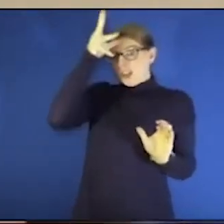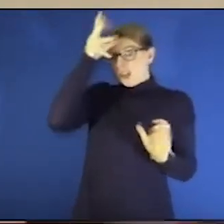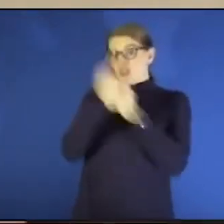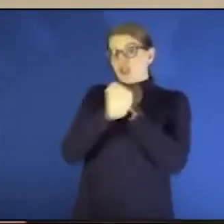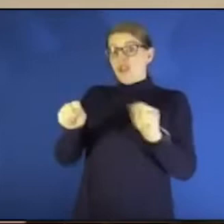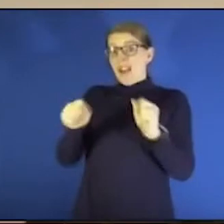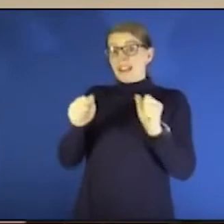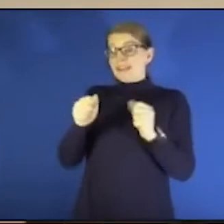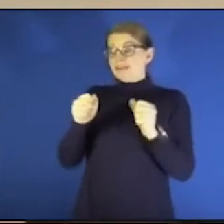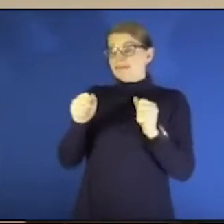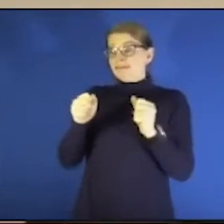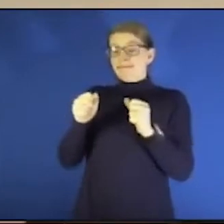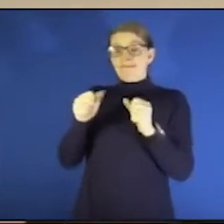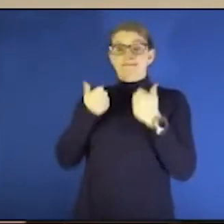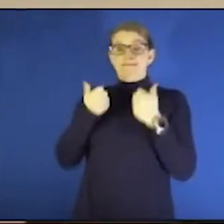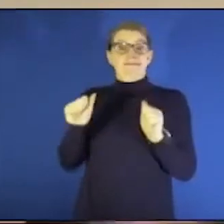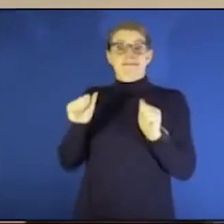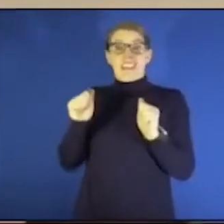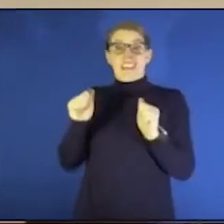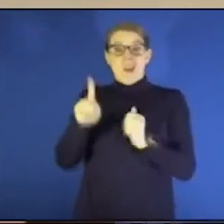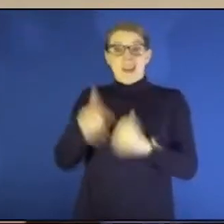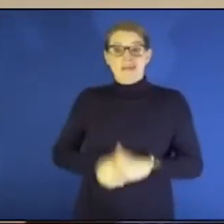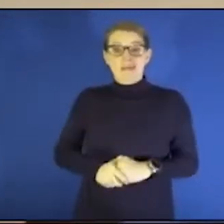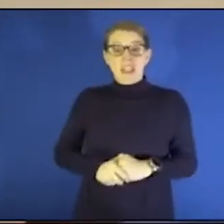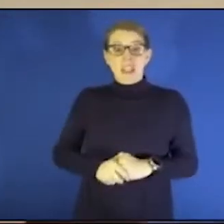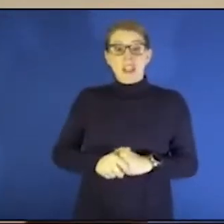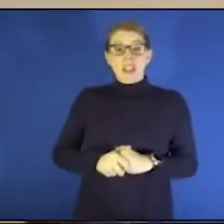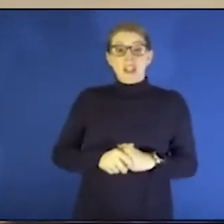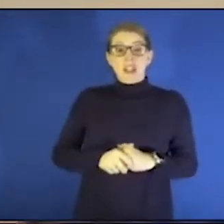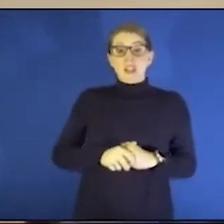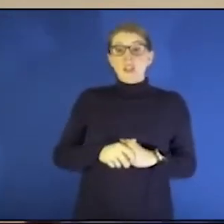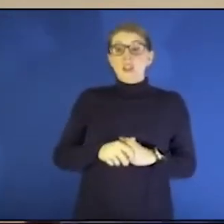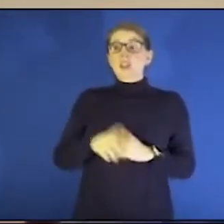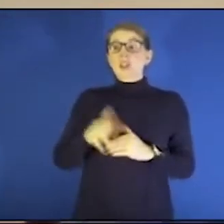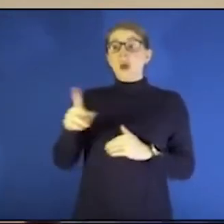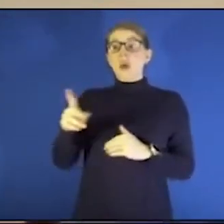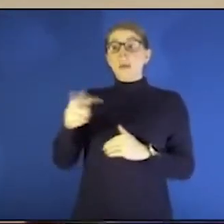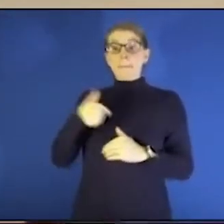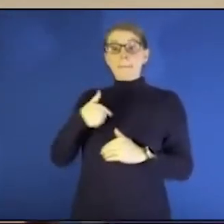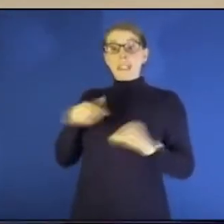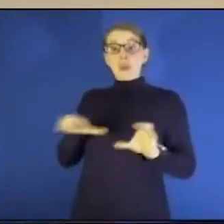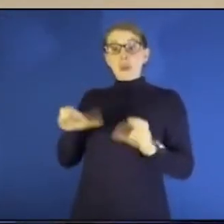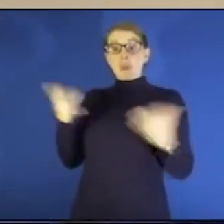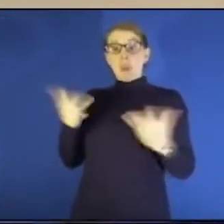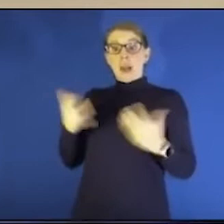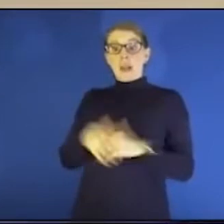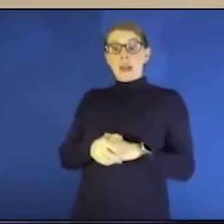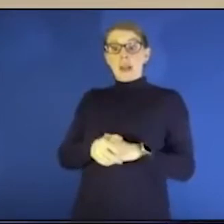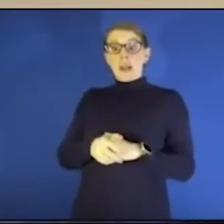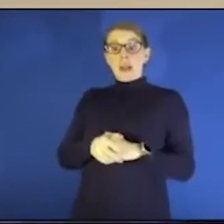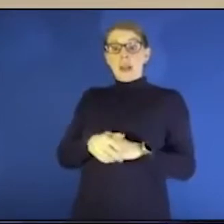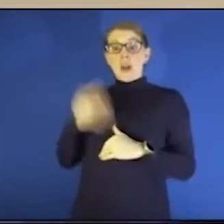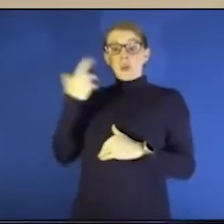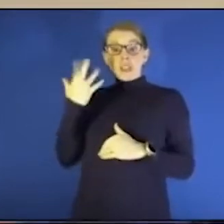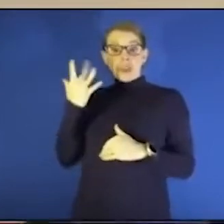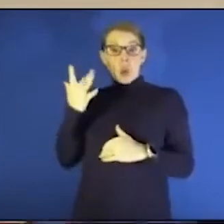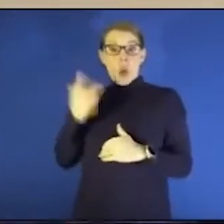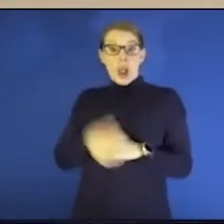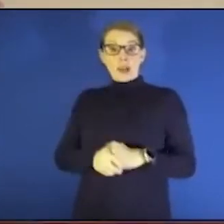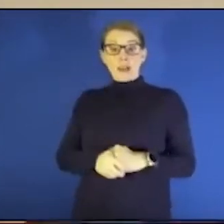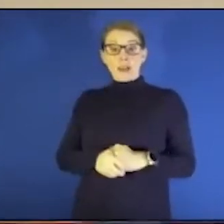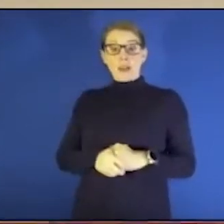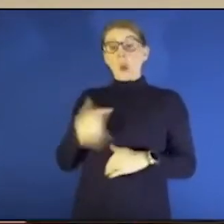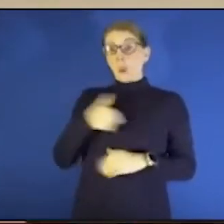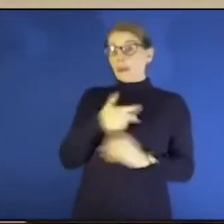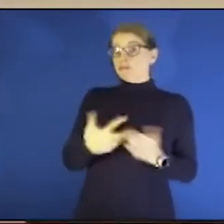safe. So it's not just a description. It's also what can you do? These are the reasons why we're doing these things. These are the reasons why we're getting vaccinated to